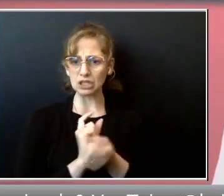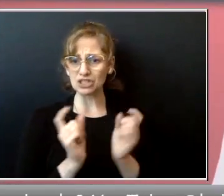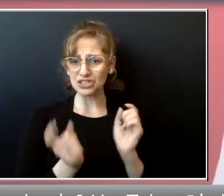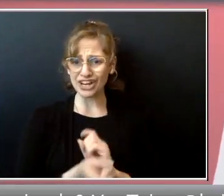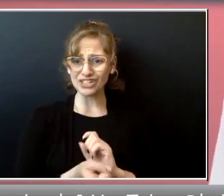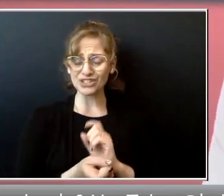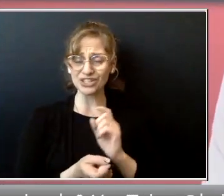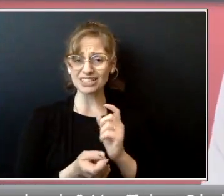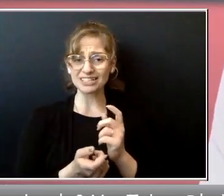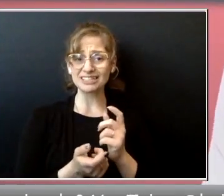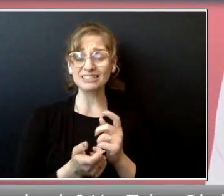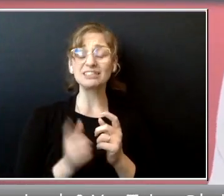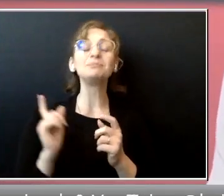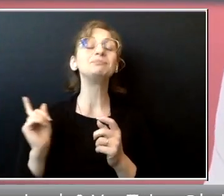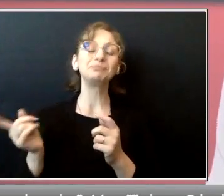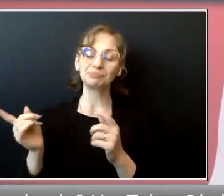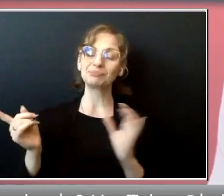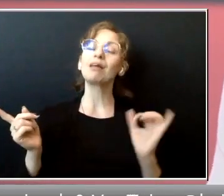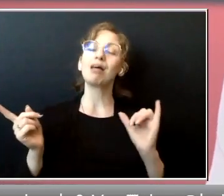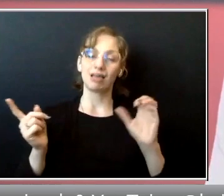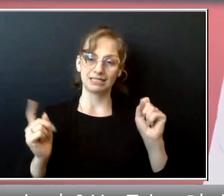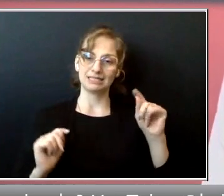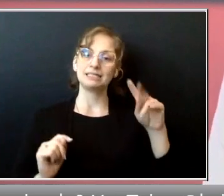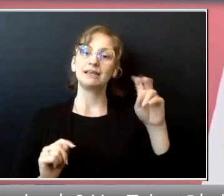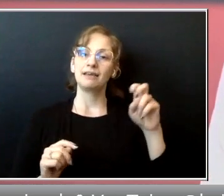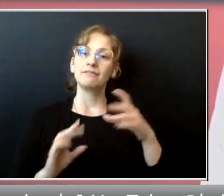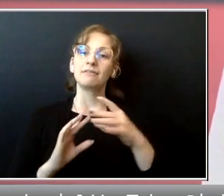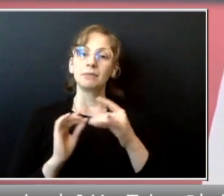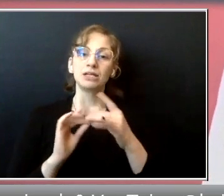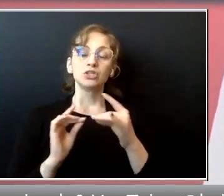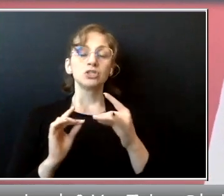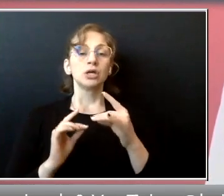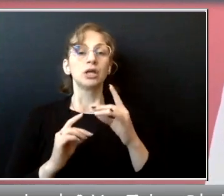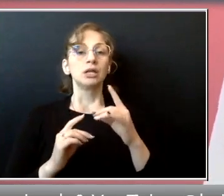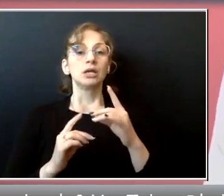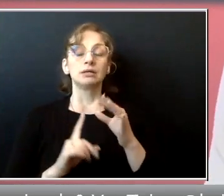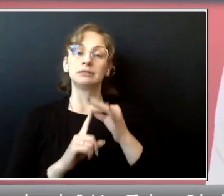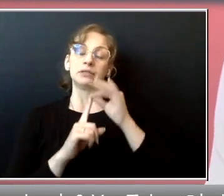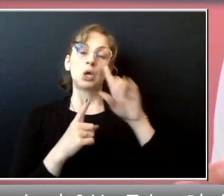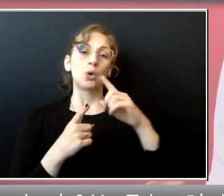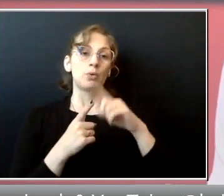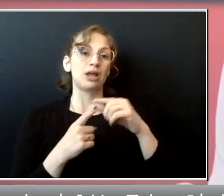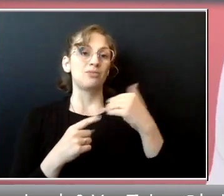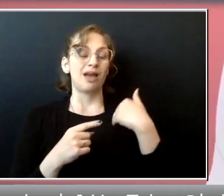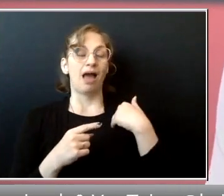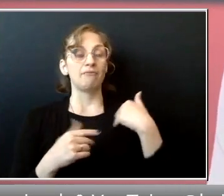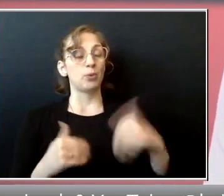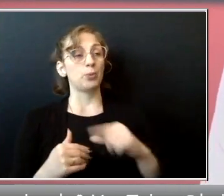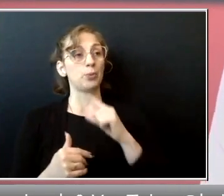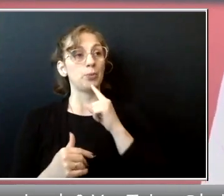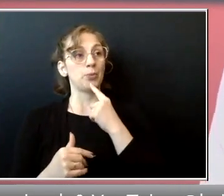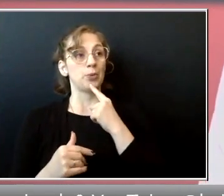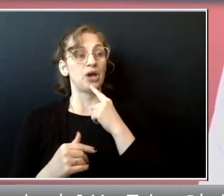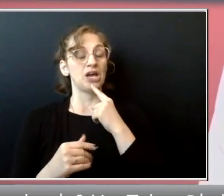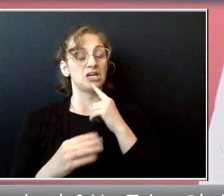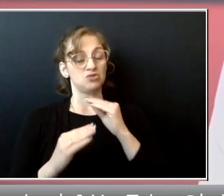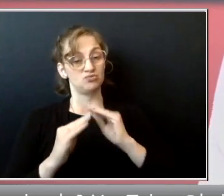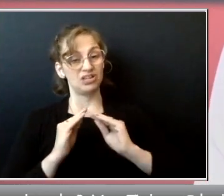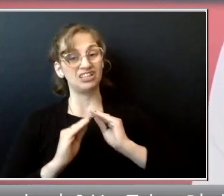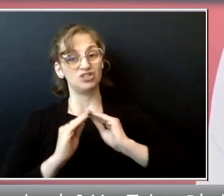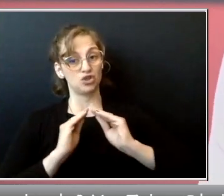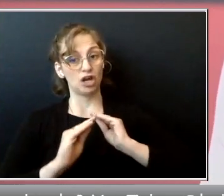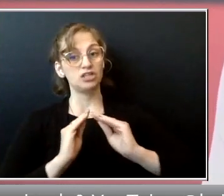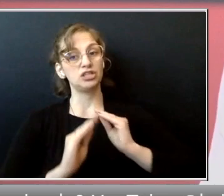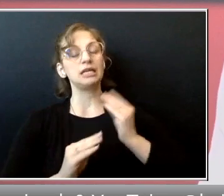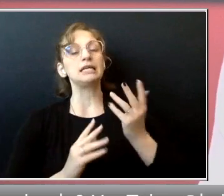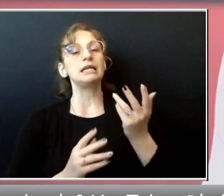challenge with especially when you have an extensive reconstruction like this, is the stents themselves can kind of get clogged up again.